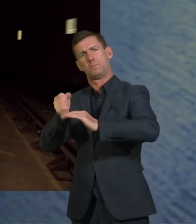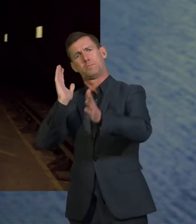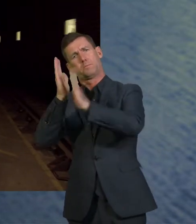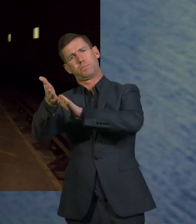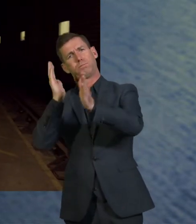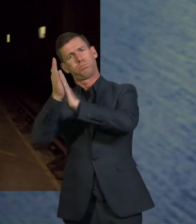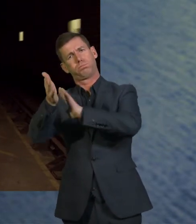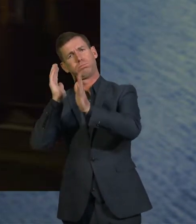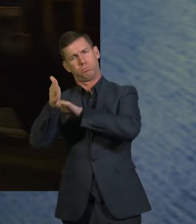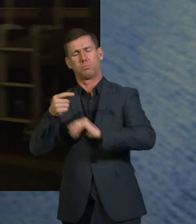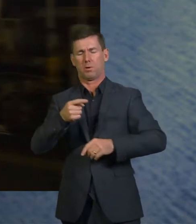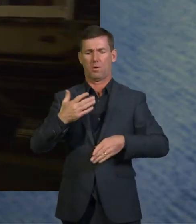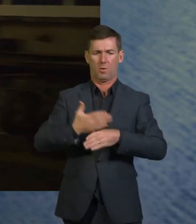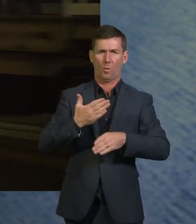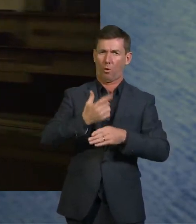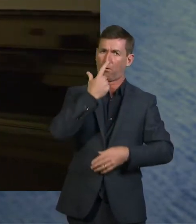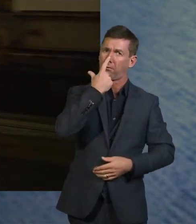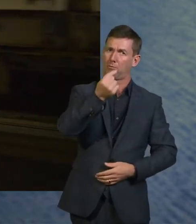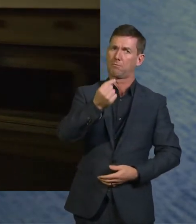maintenance yard.